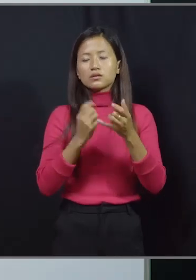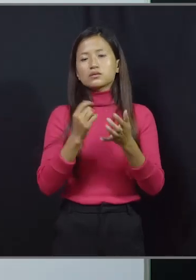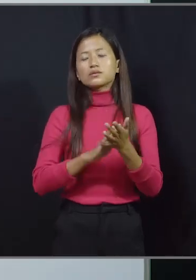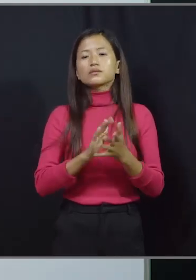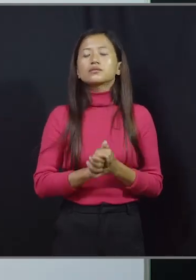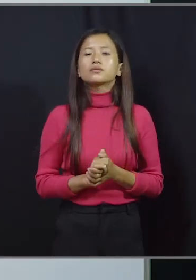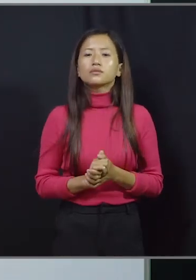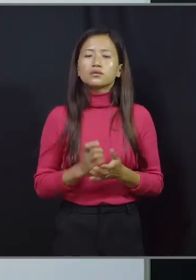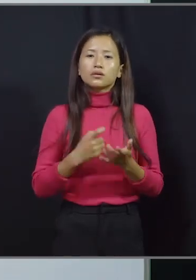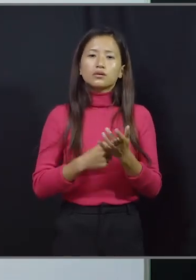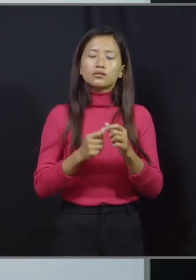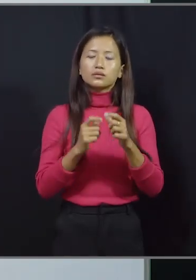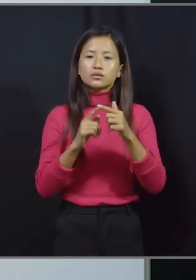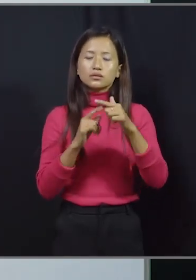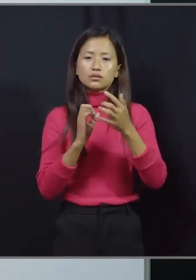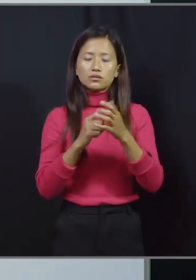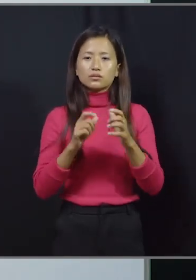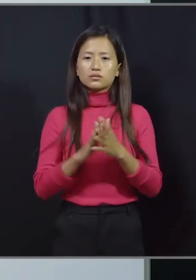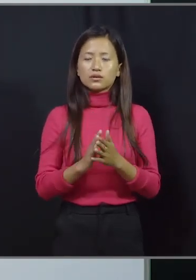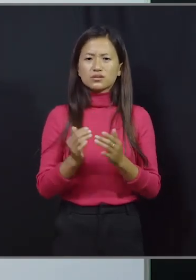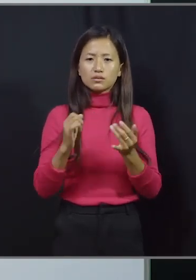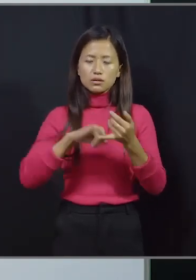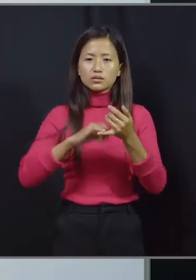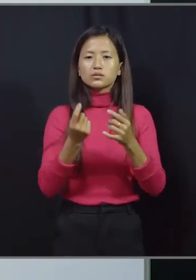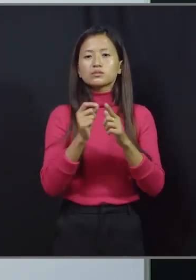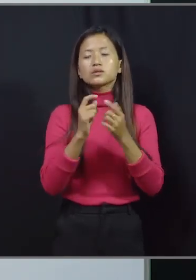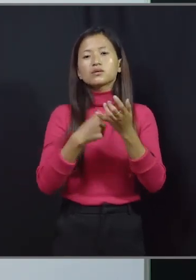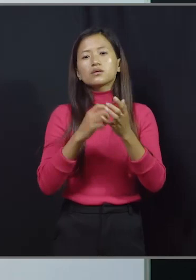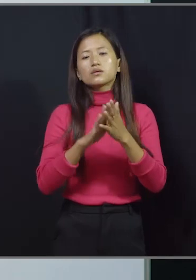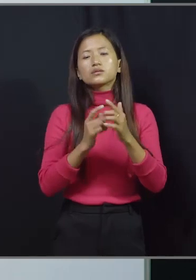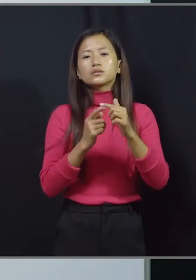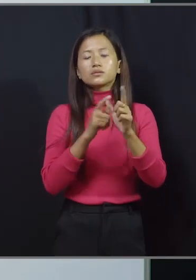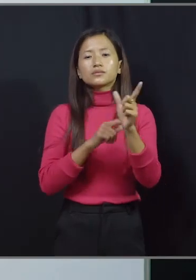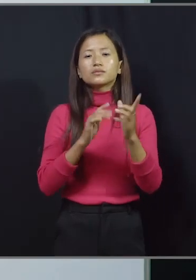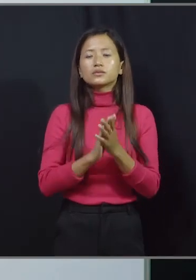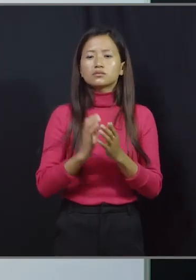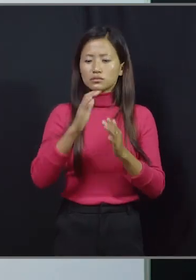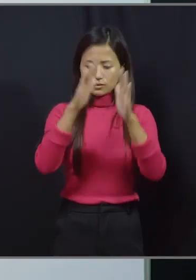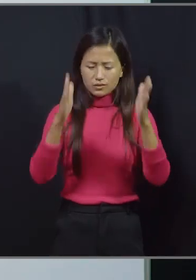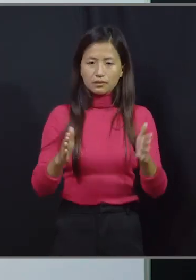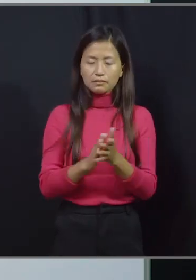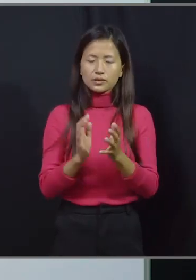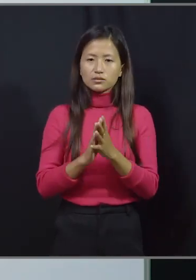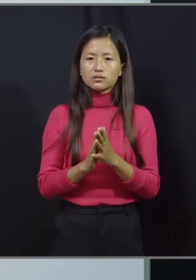there was a racial superiority or a superiority complex